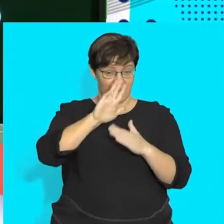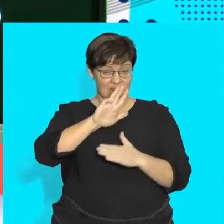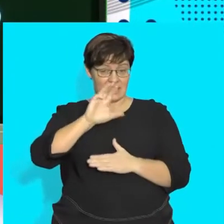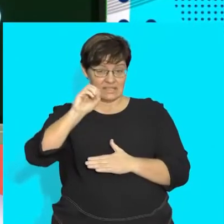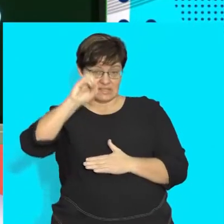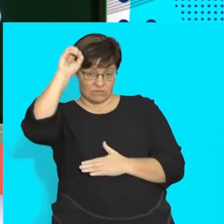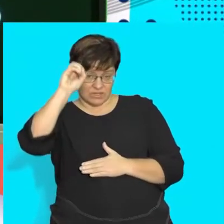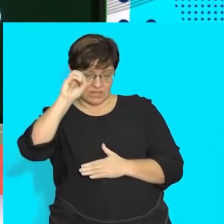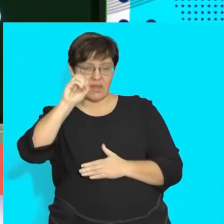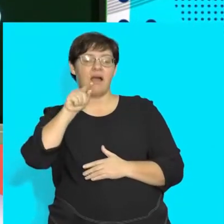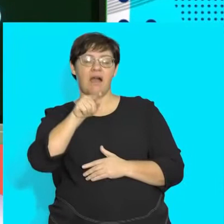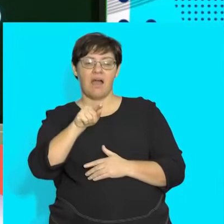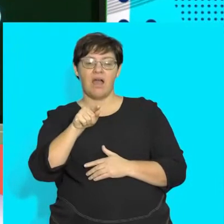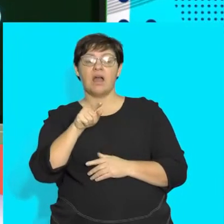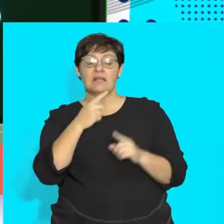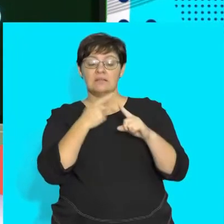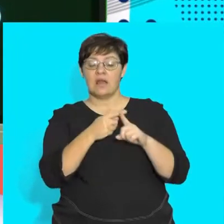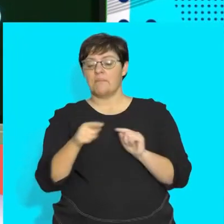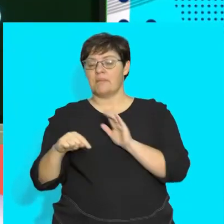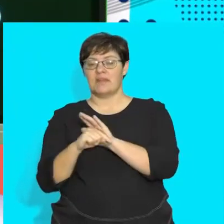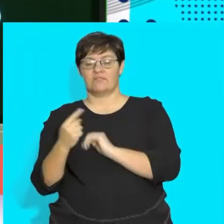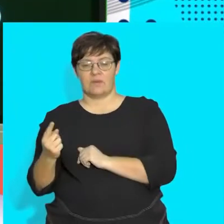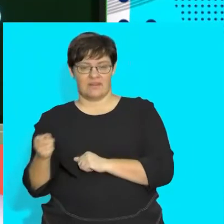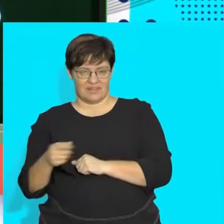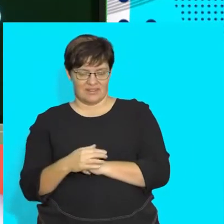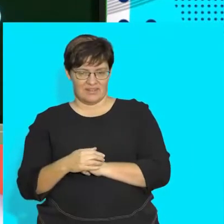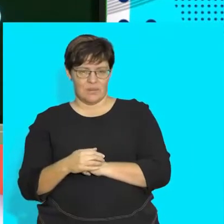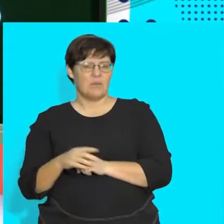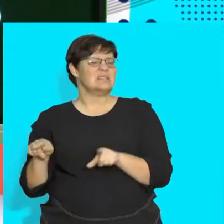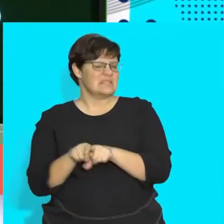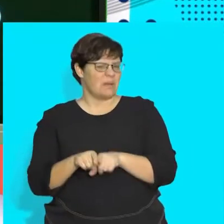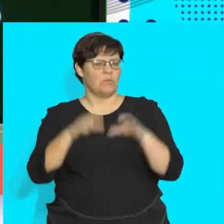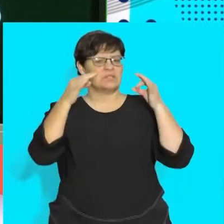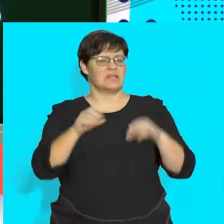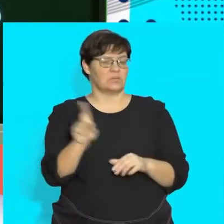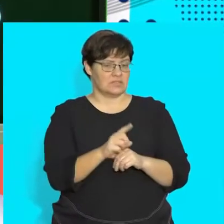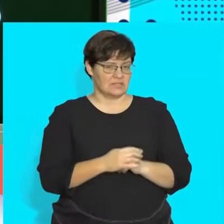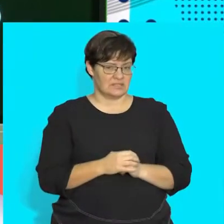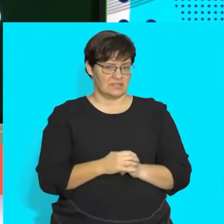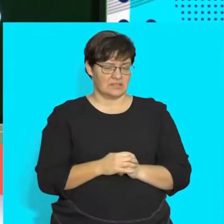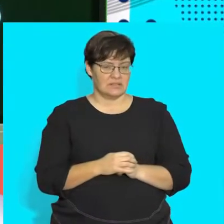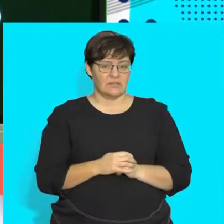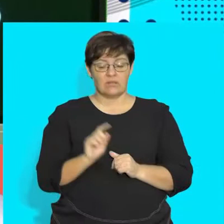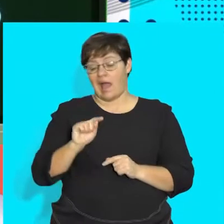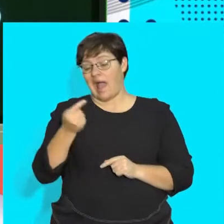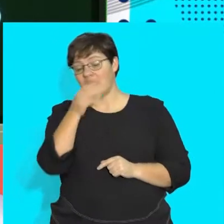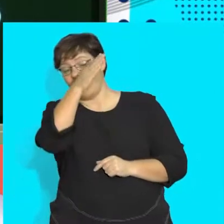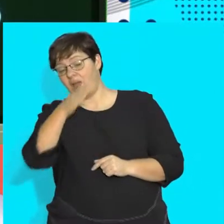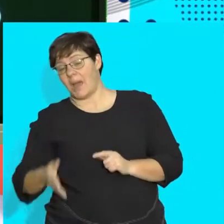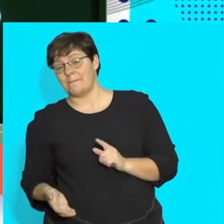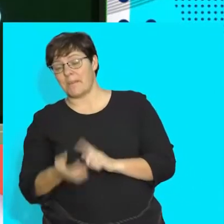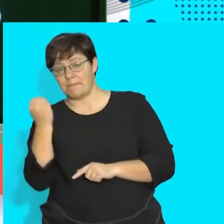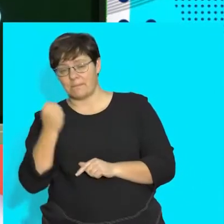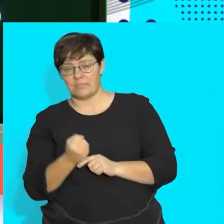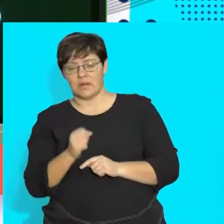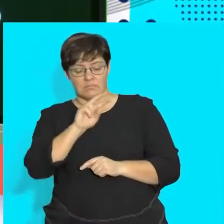perpendicular, it means the product of their gradients is equal to -1. But what we decided is what we can do to find the